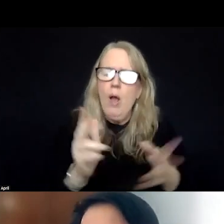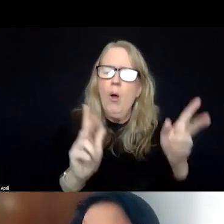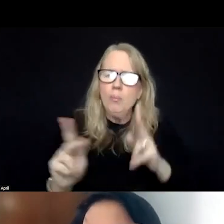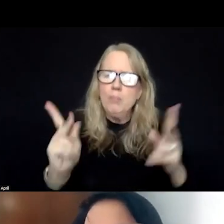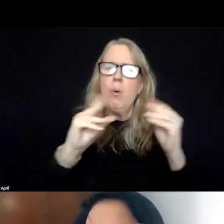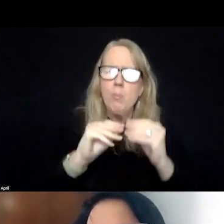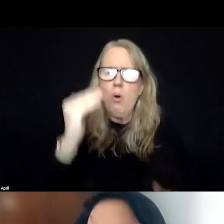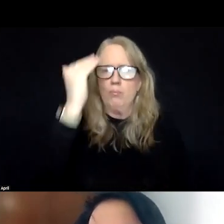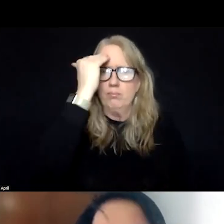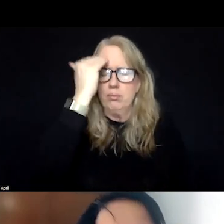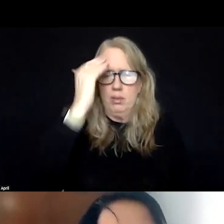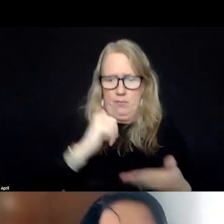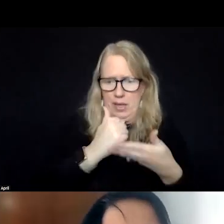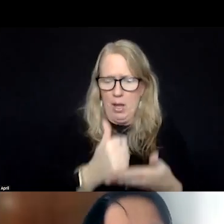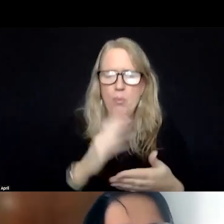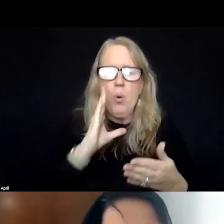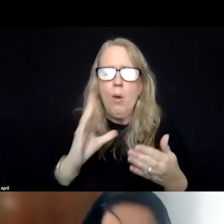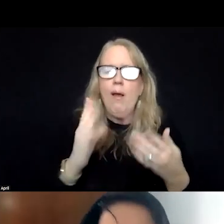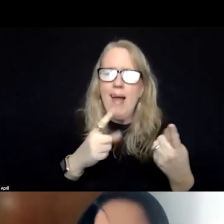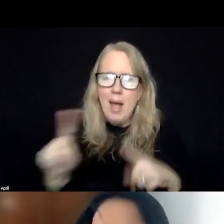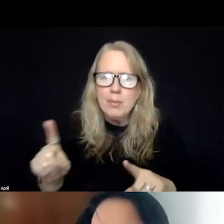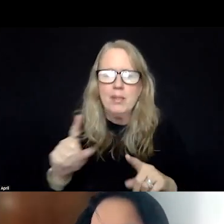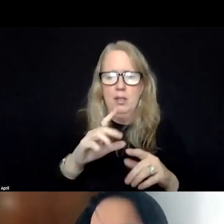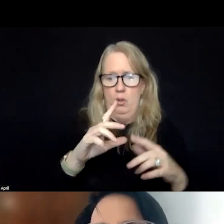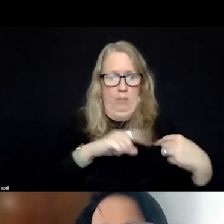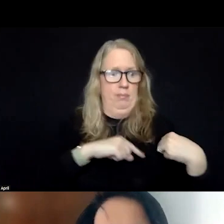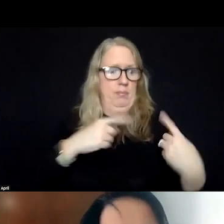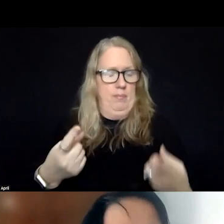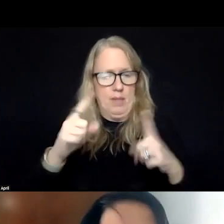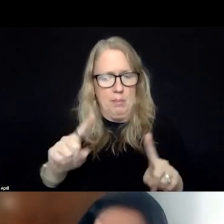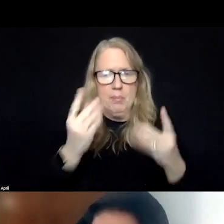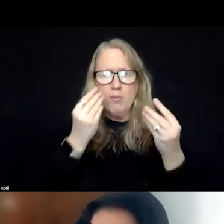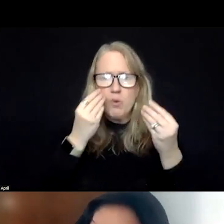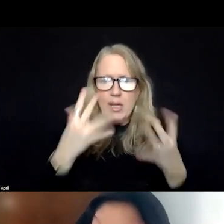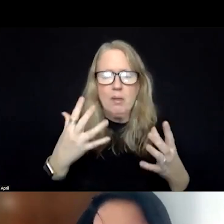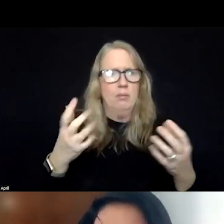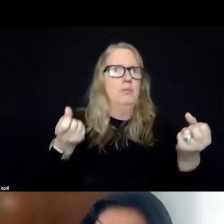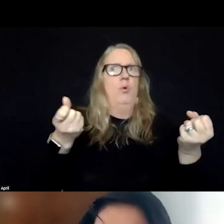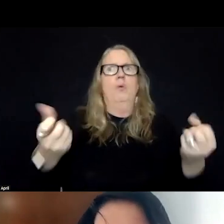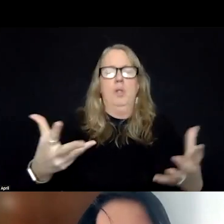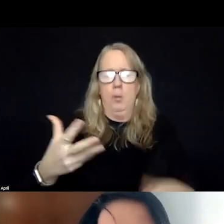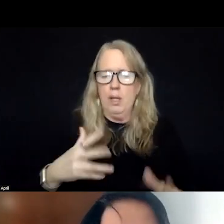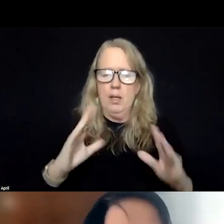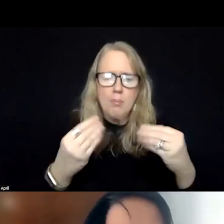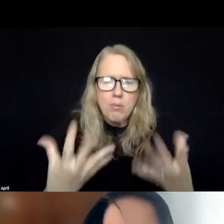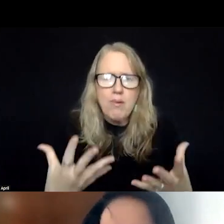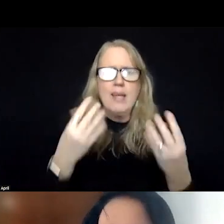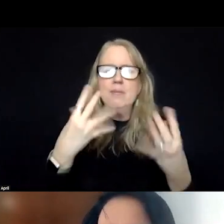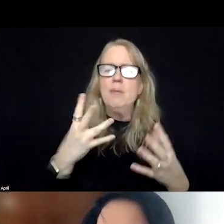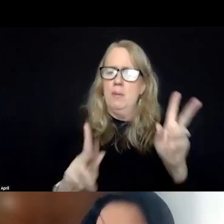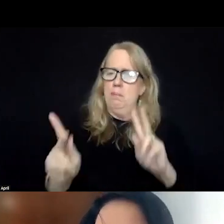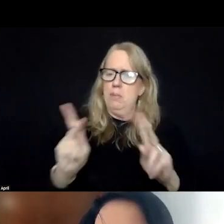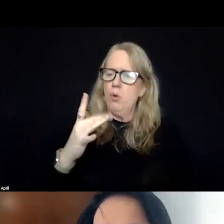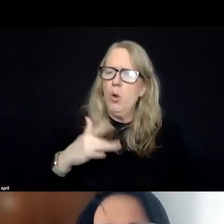to the intervention that is about to happen or what's happening, giving people information we know a lot about. Providing information gives people a sense